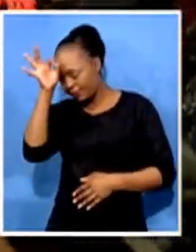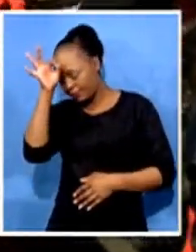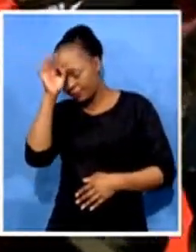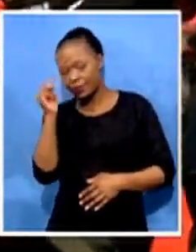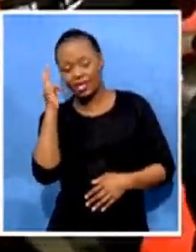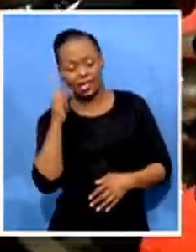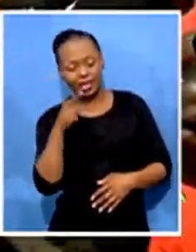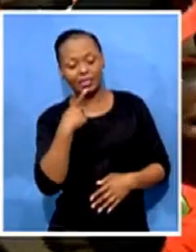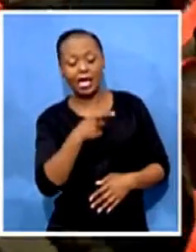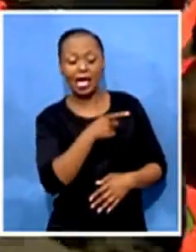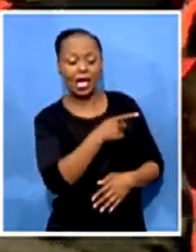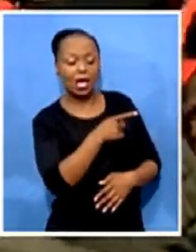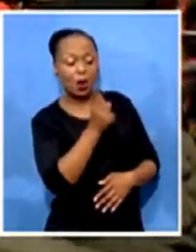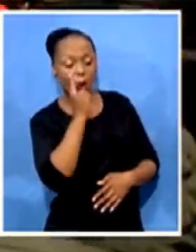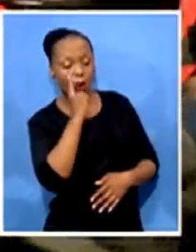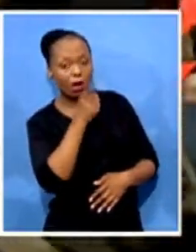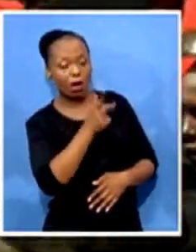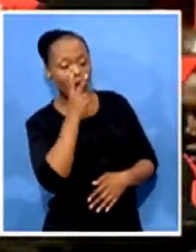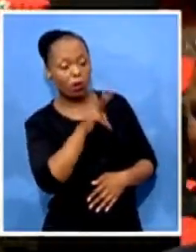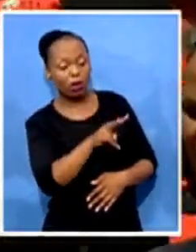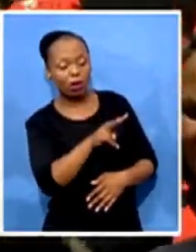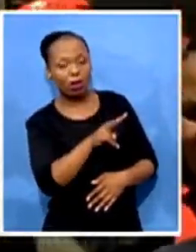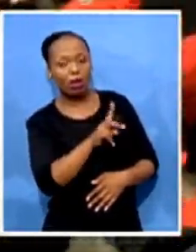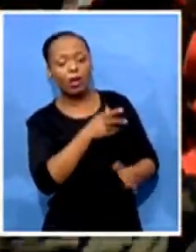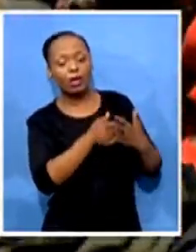say, during the meetings ahead of this